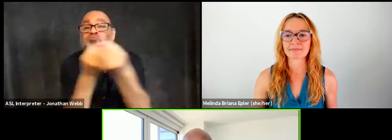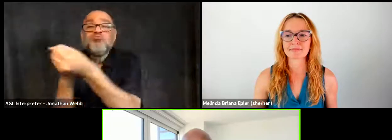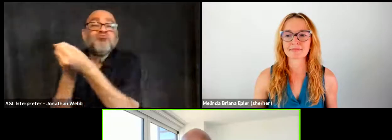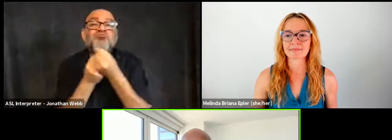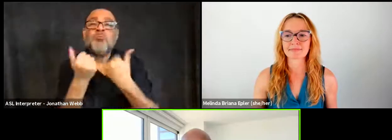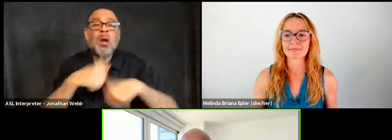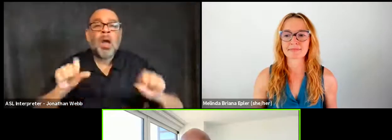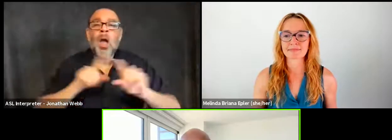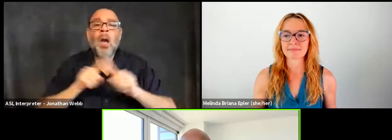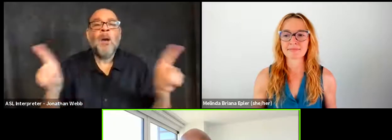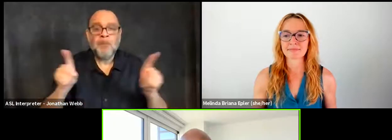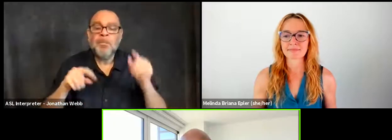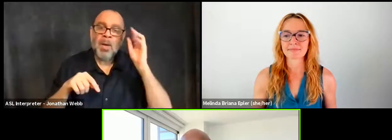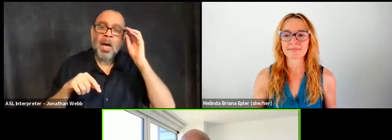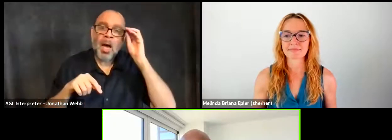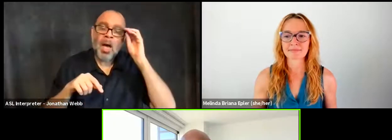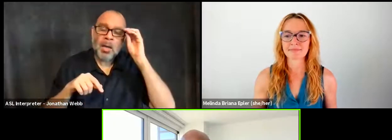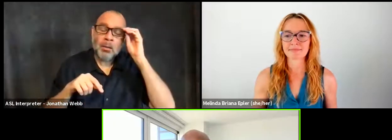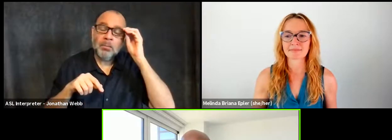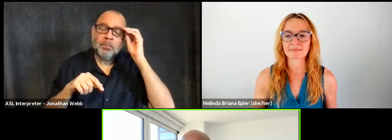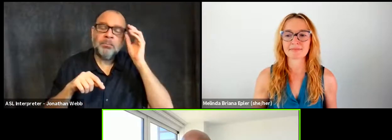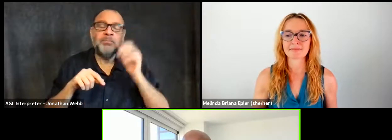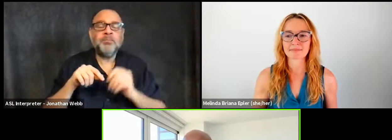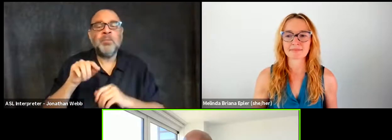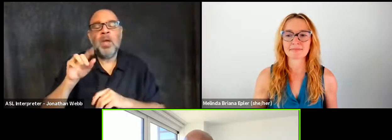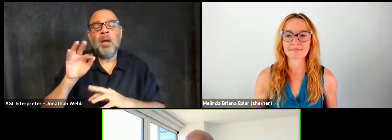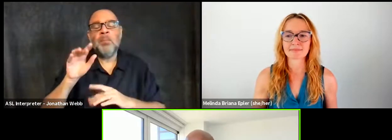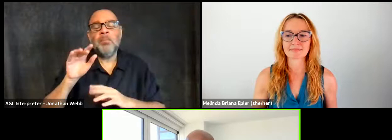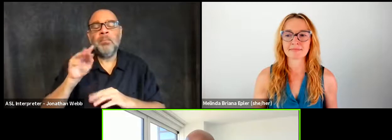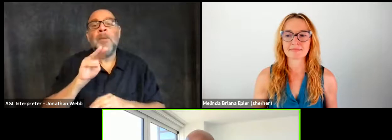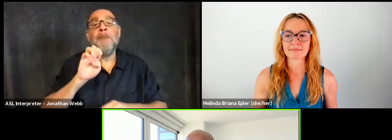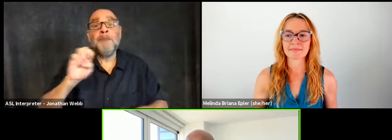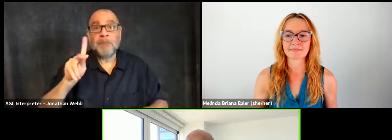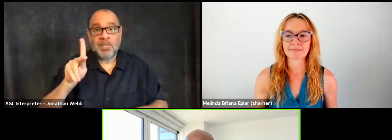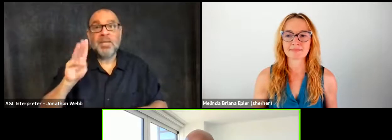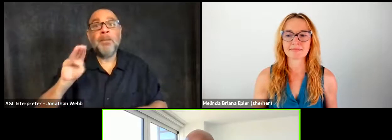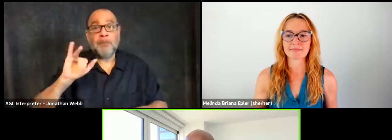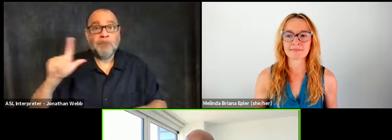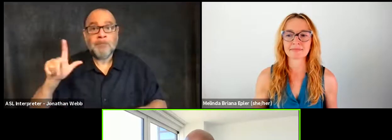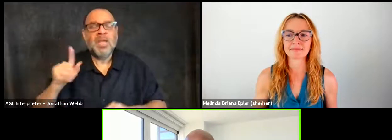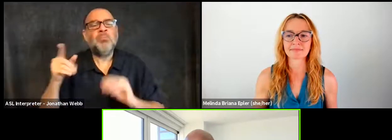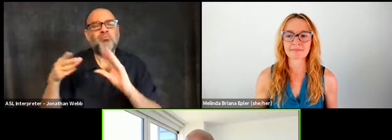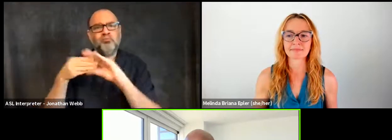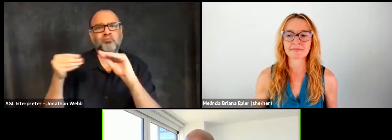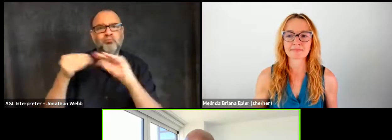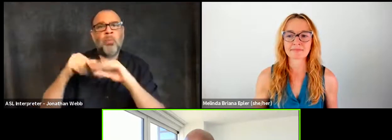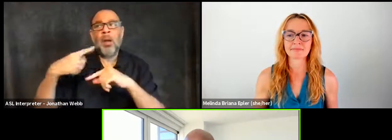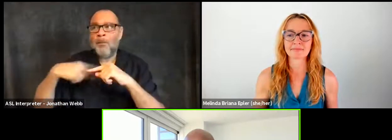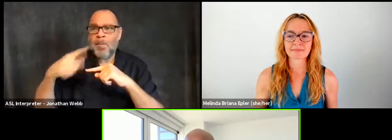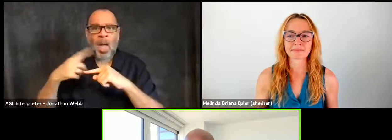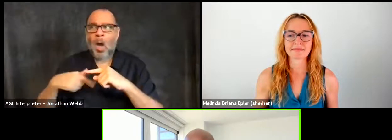like, how can we make mental health cool in the Black community? And I agree with that question.